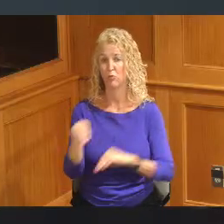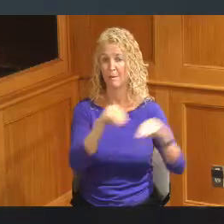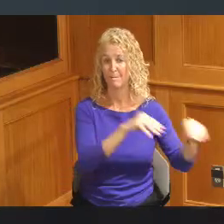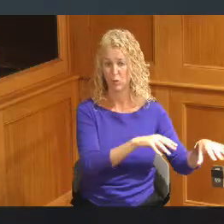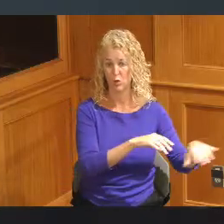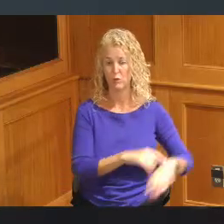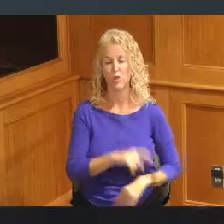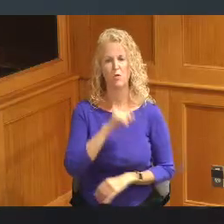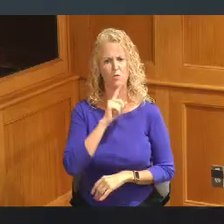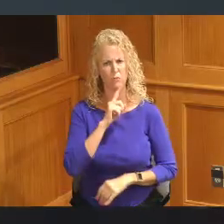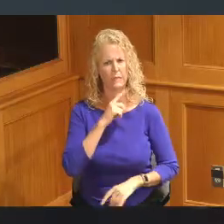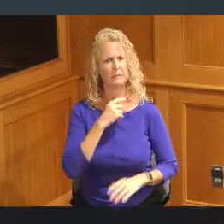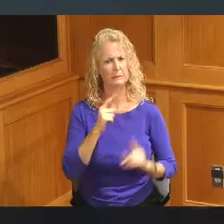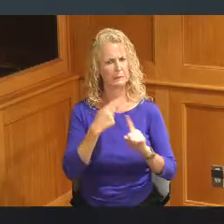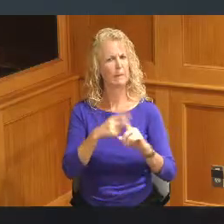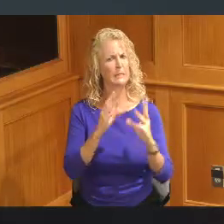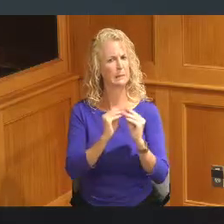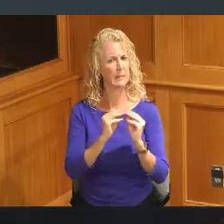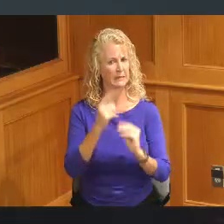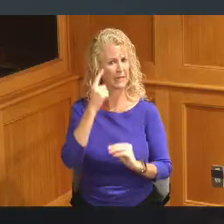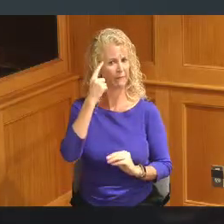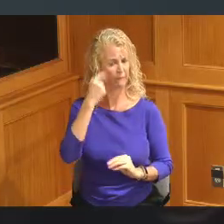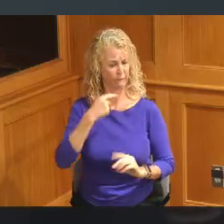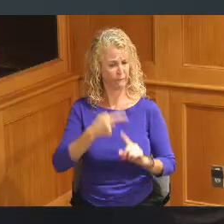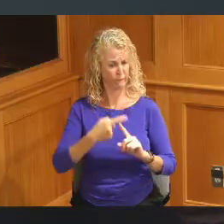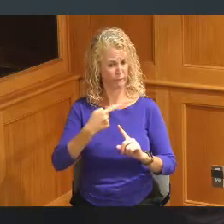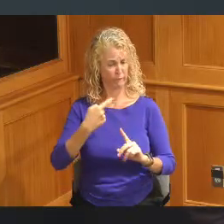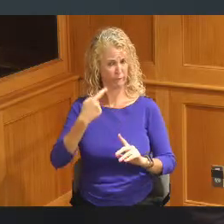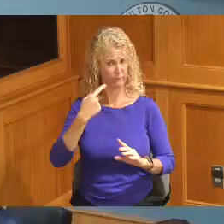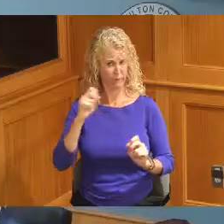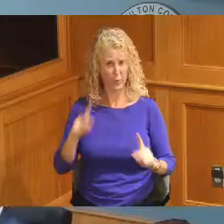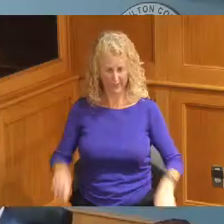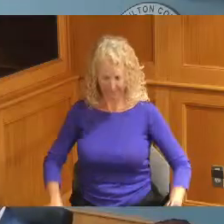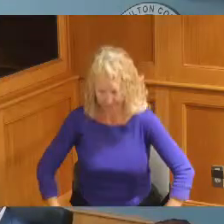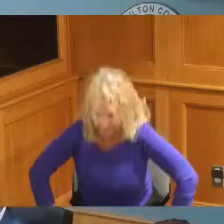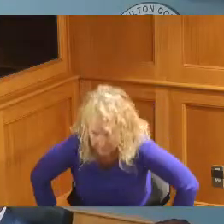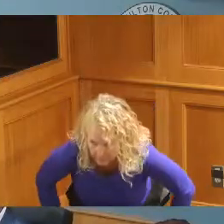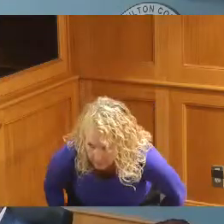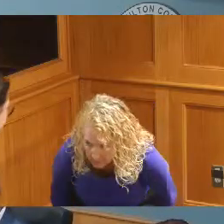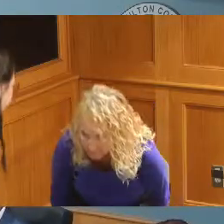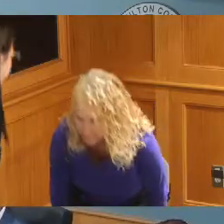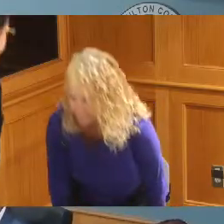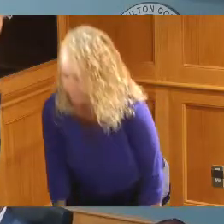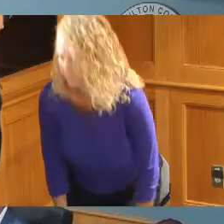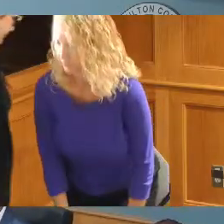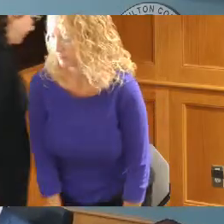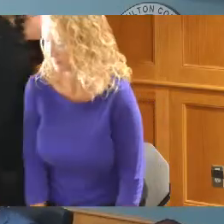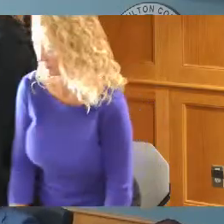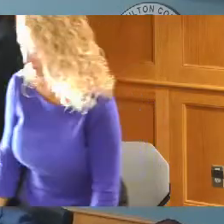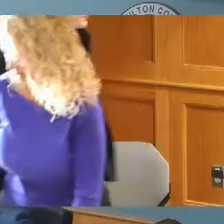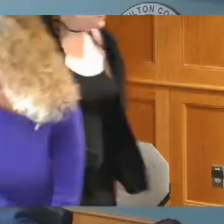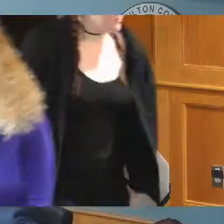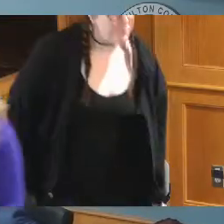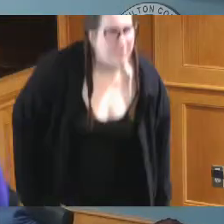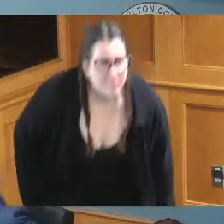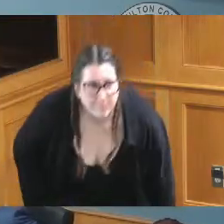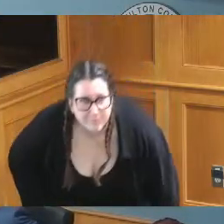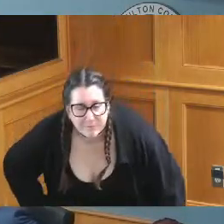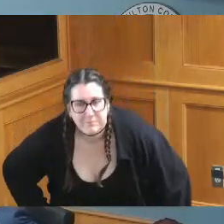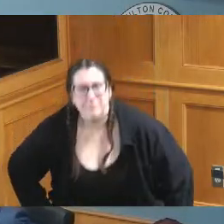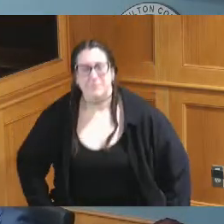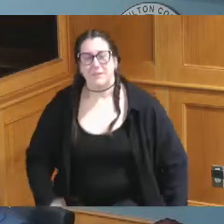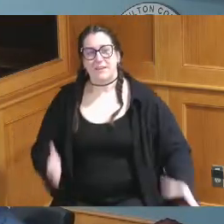good, informative meeting. That's all I have at this time. Thank you, Commissioner. Commissioner Reese. Thank you very